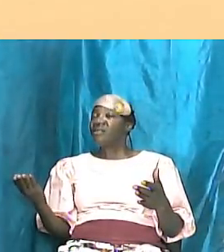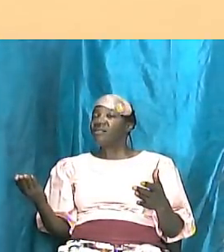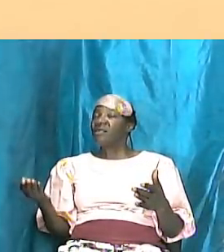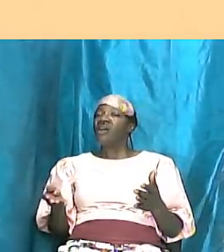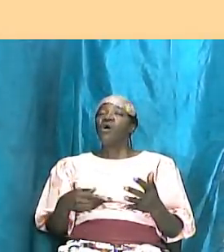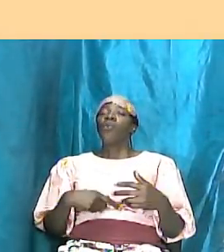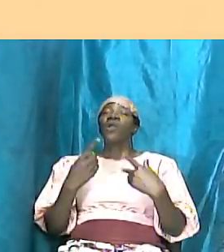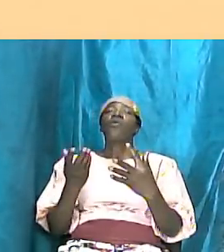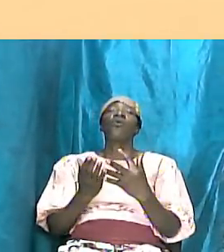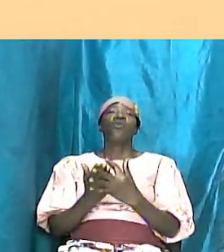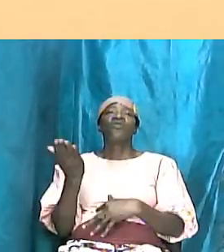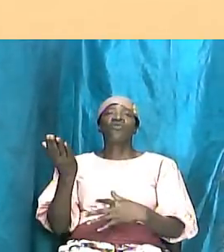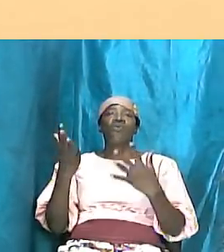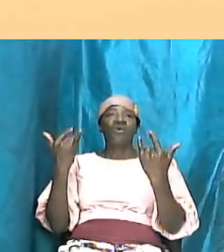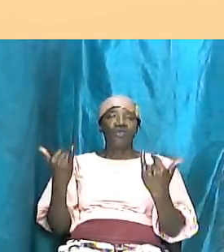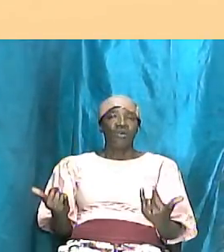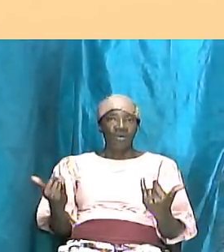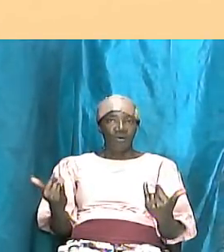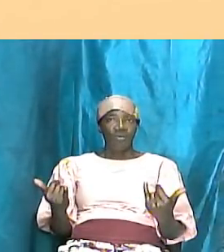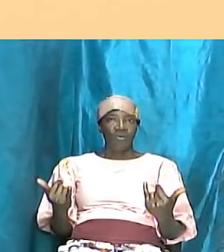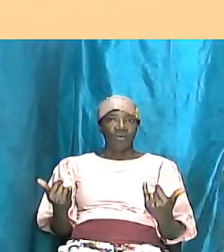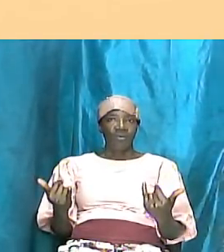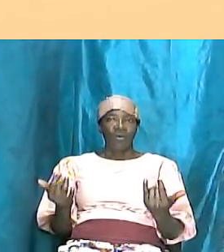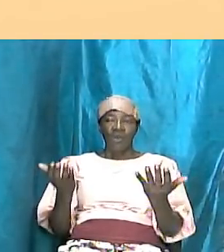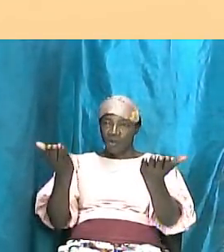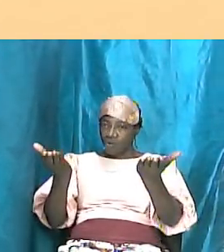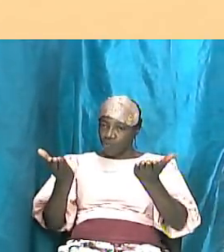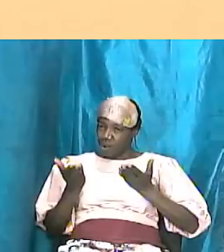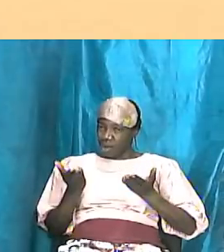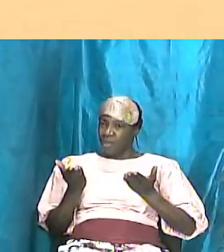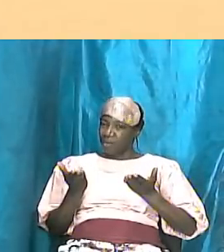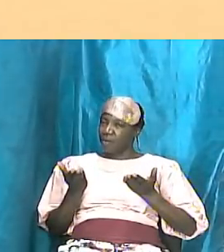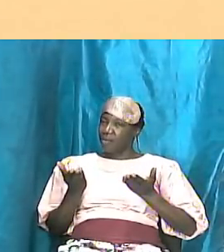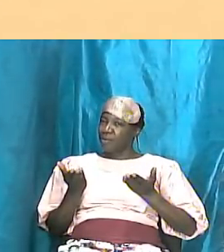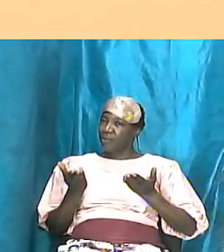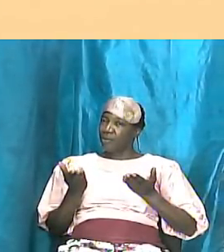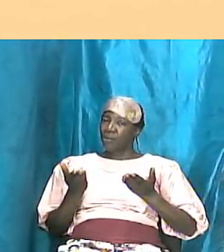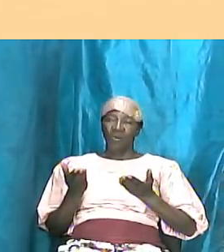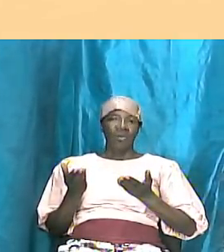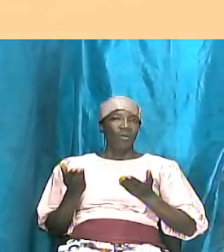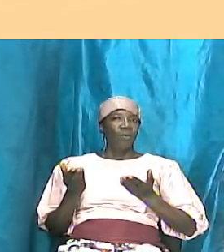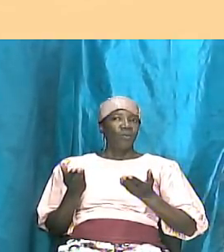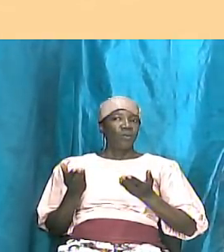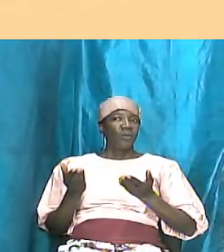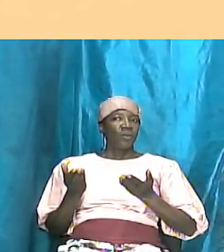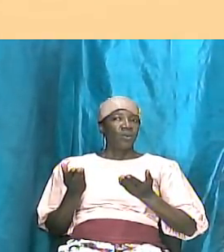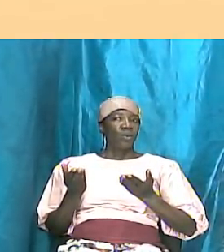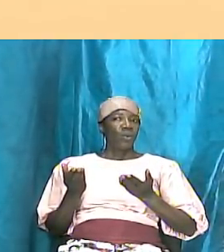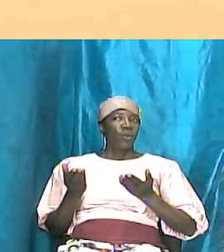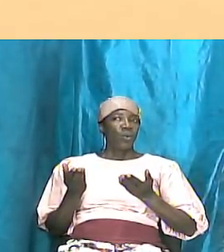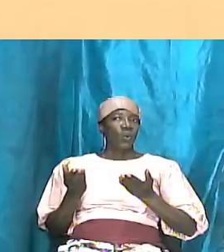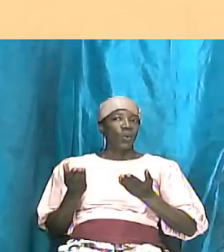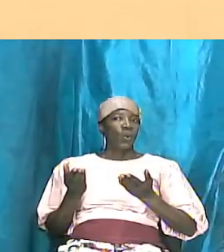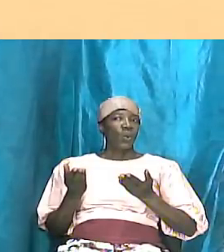through. Now, I want us to pick up by